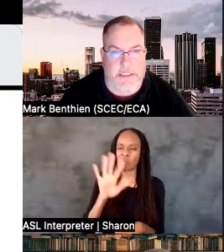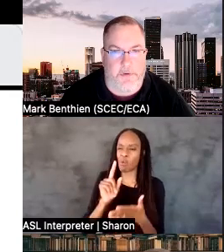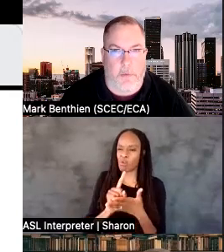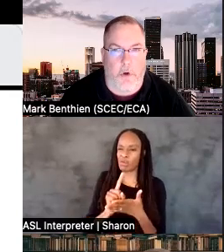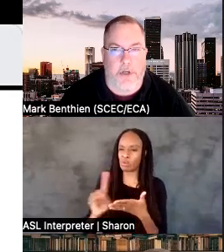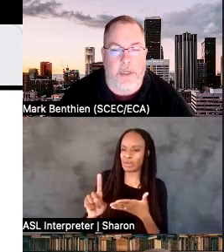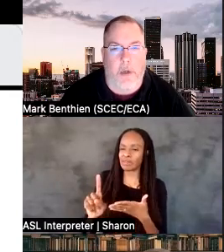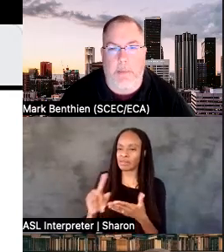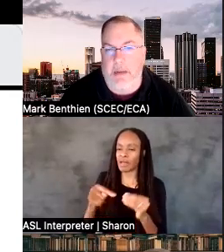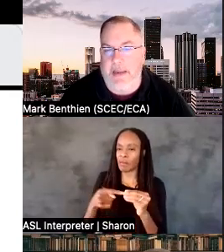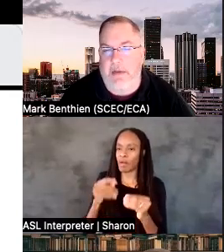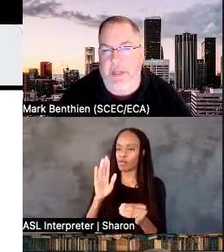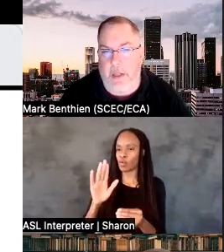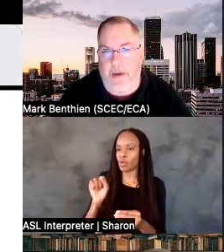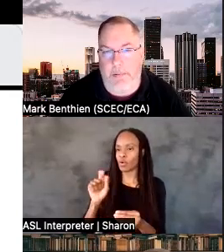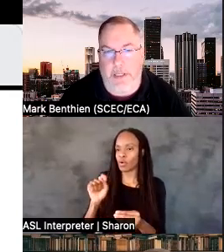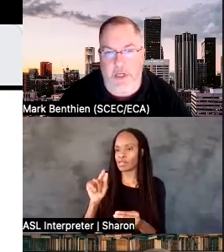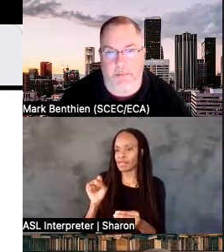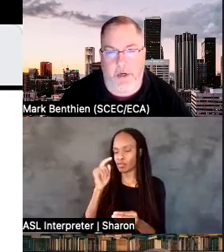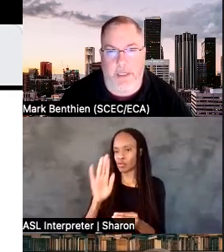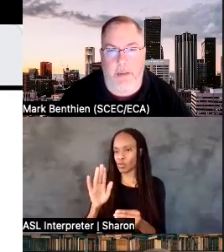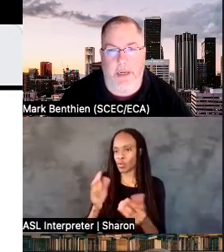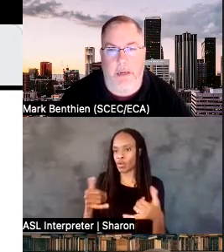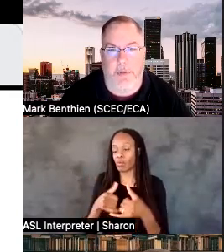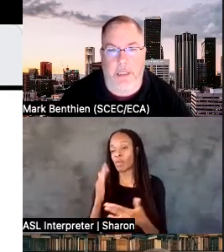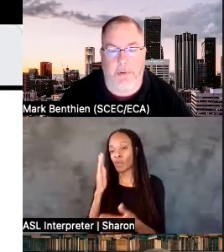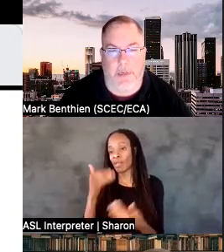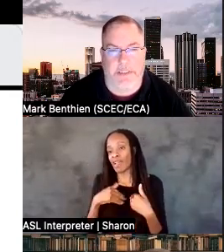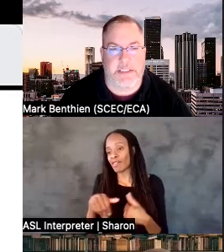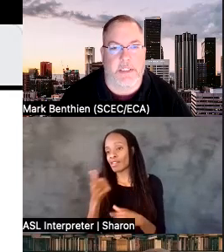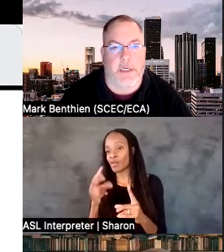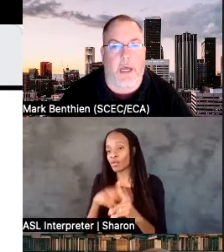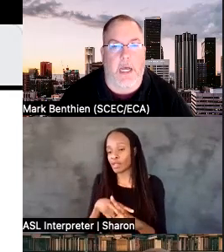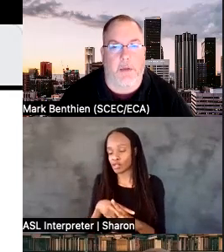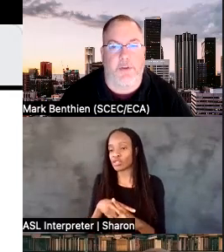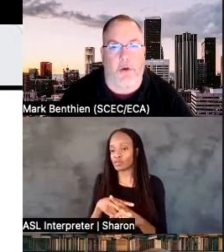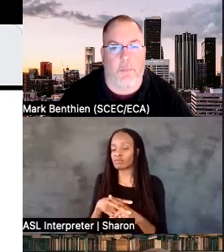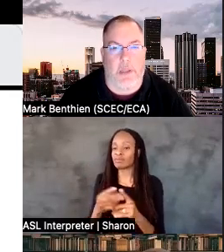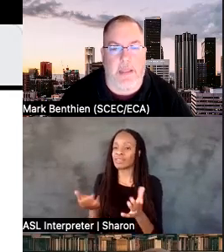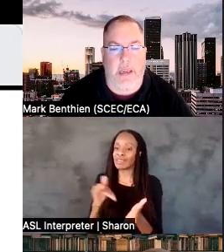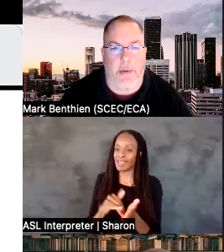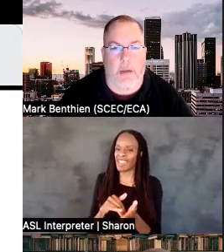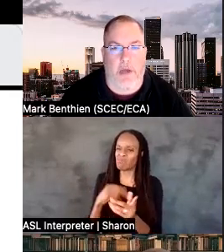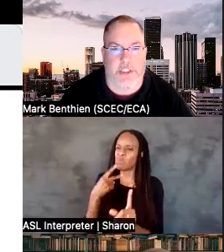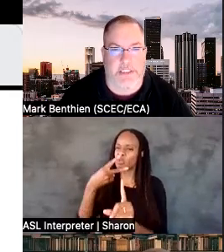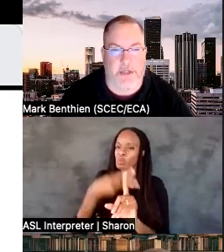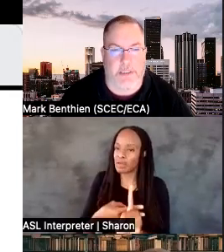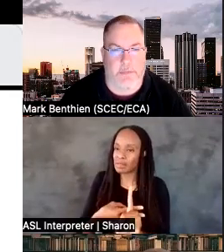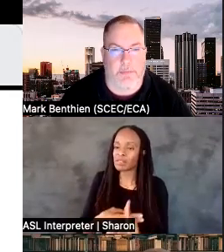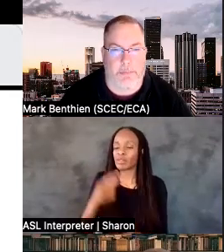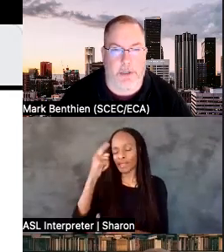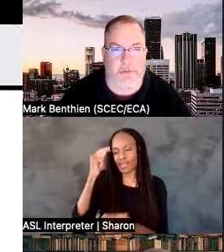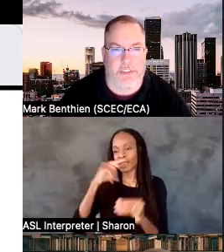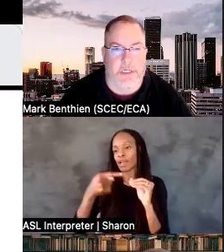the status of your award. We may be having another application period coming up in a couple months. So be thinking about projects that